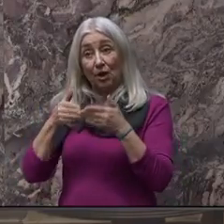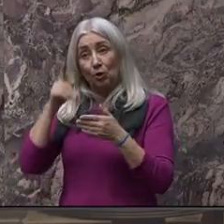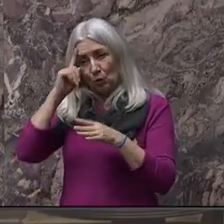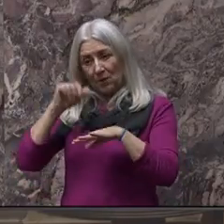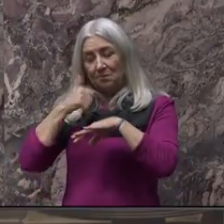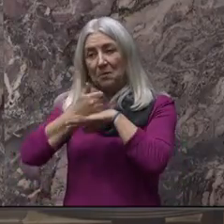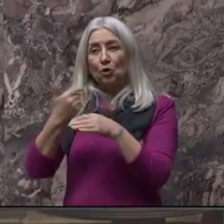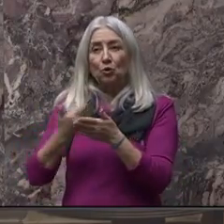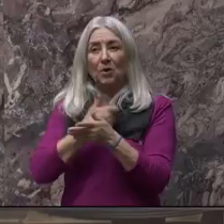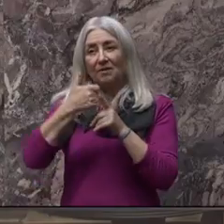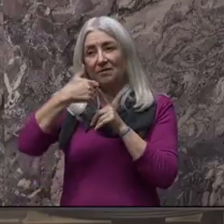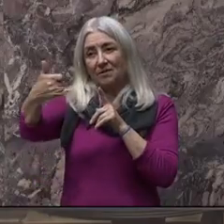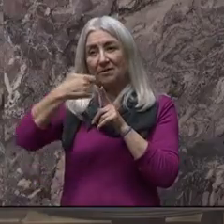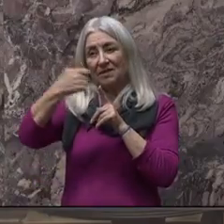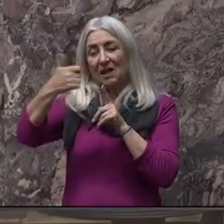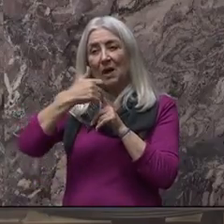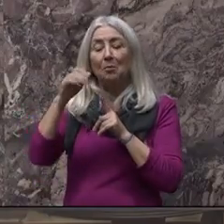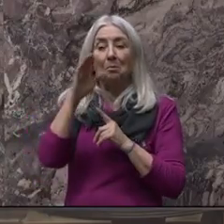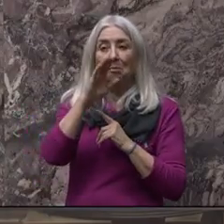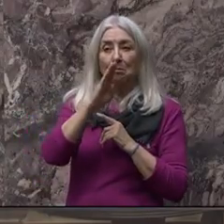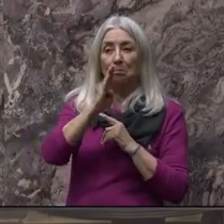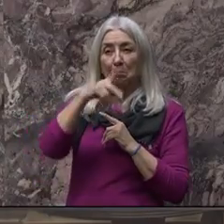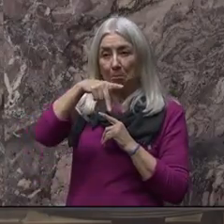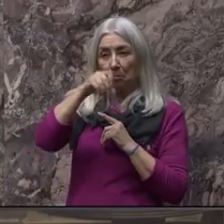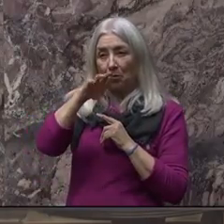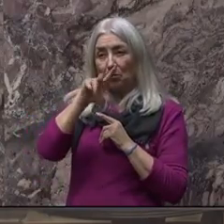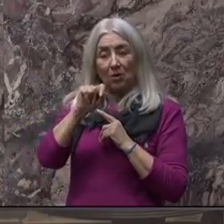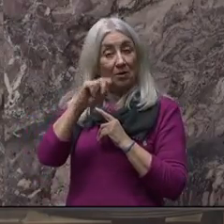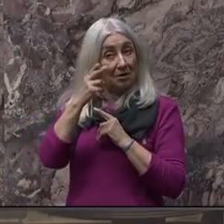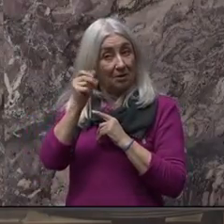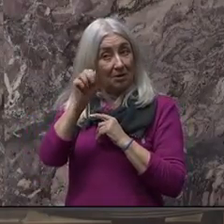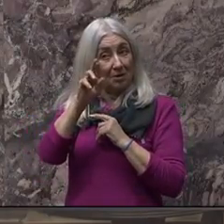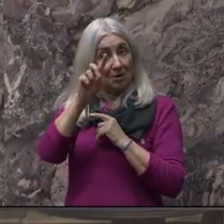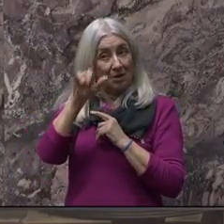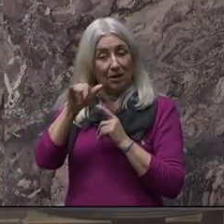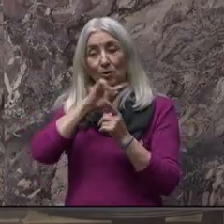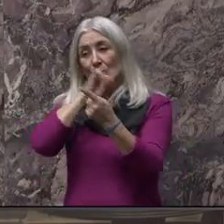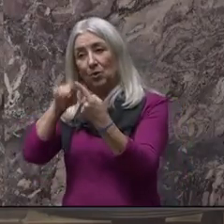between Port Hardy and Bella Coola and make investments in tourism